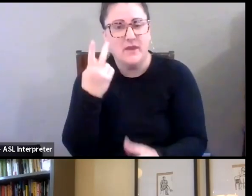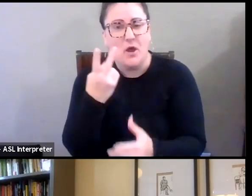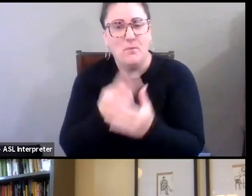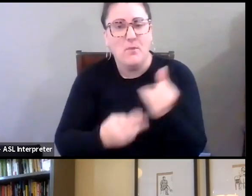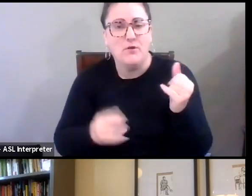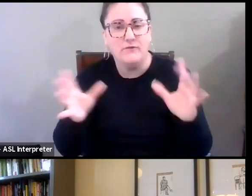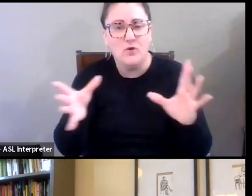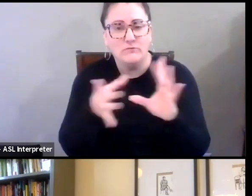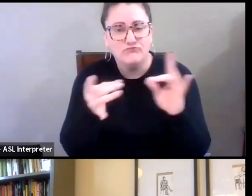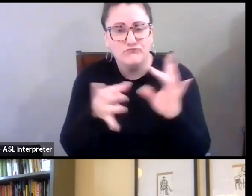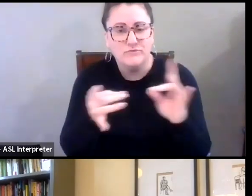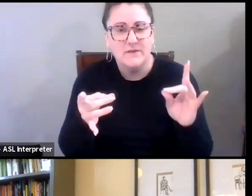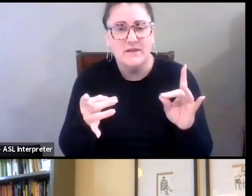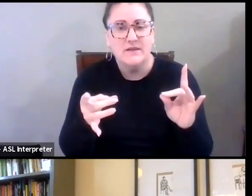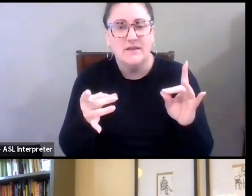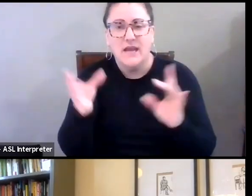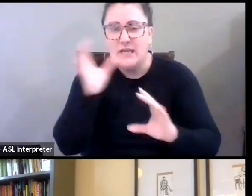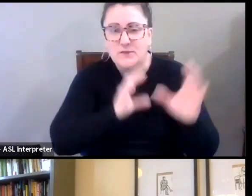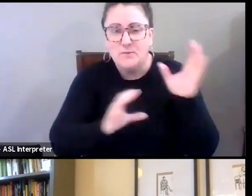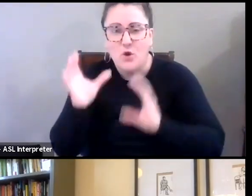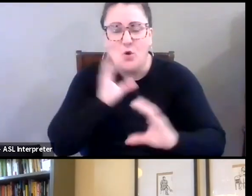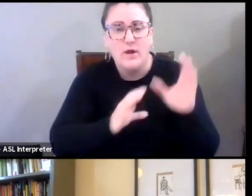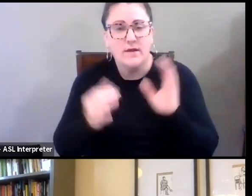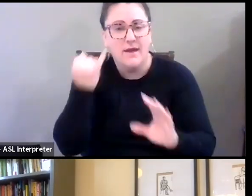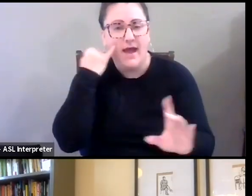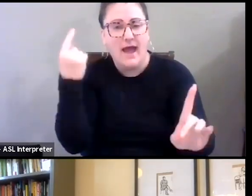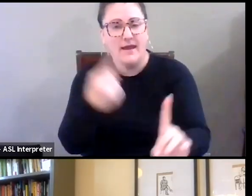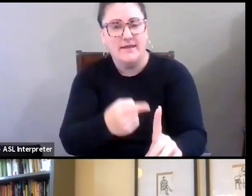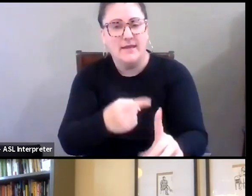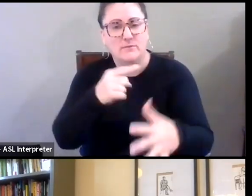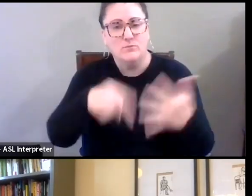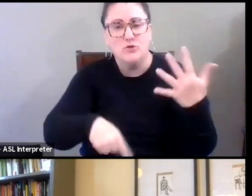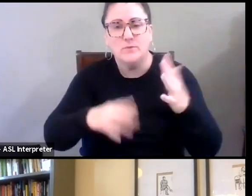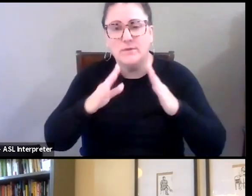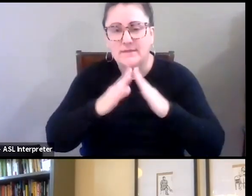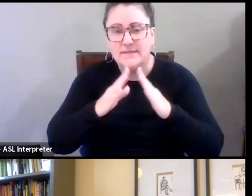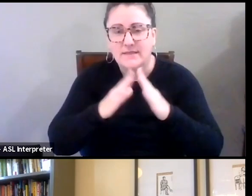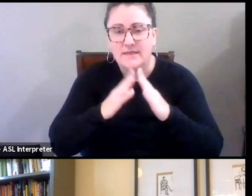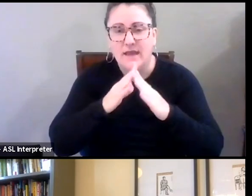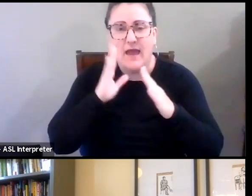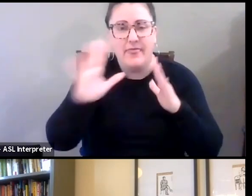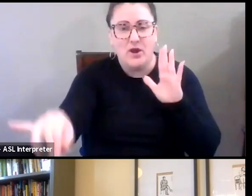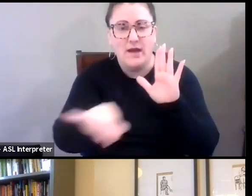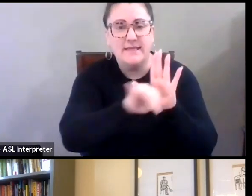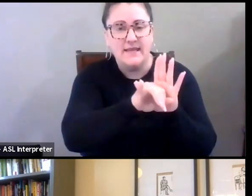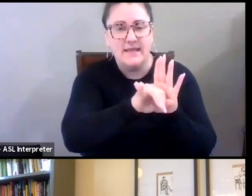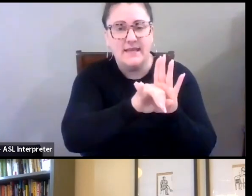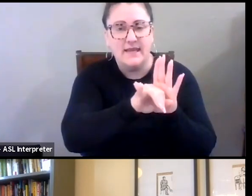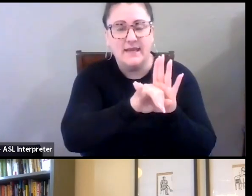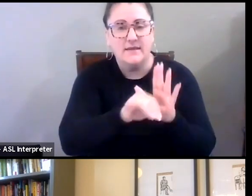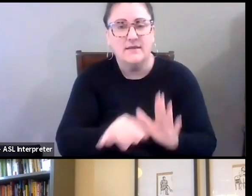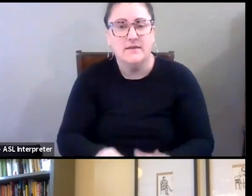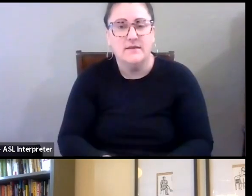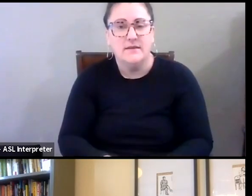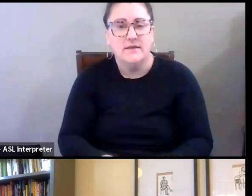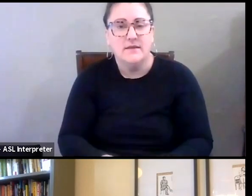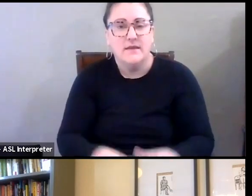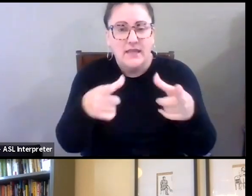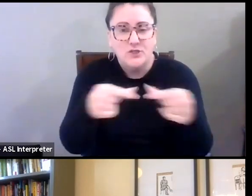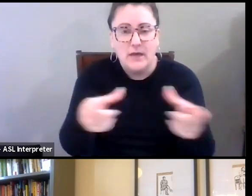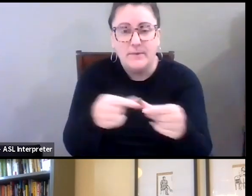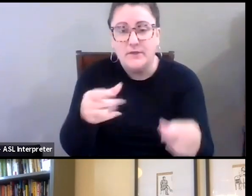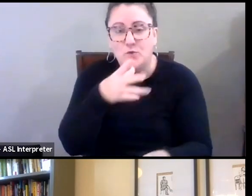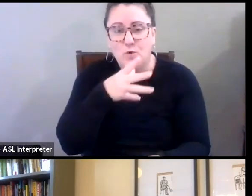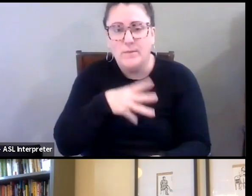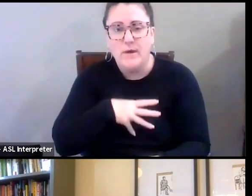your pieces are exploring this idea of multiplicity in their identities. Setsu is this Japanese woman, but when